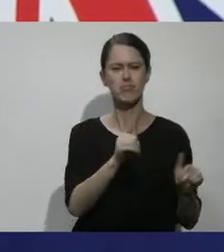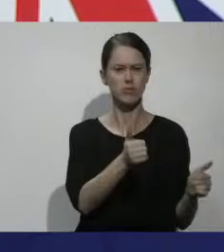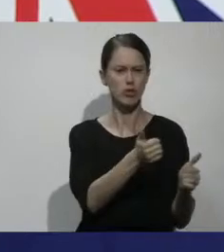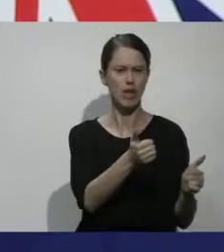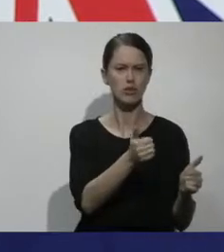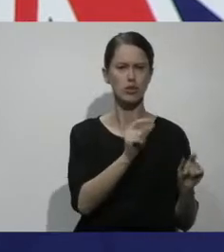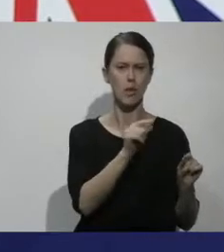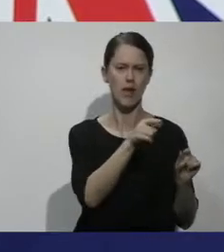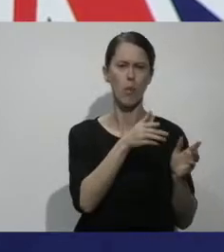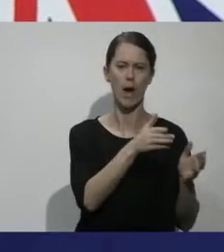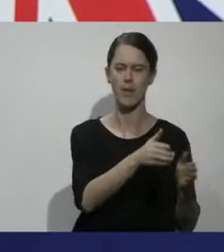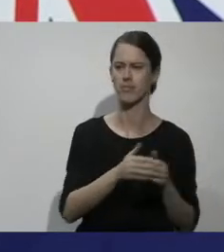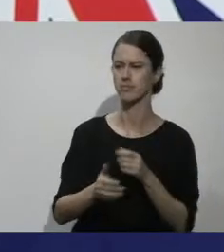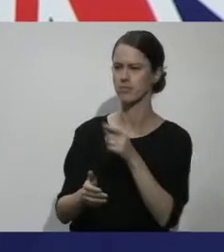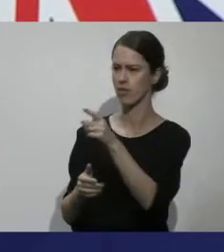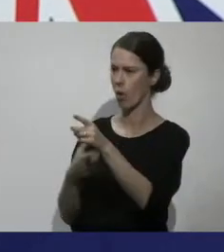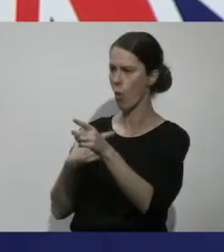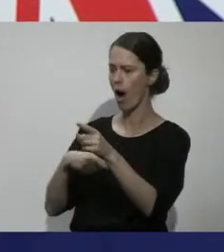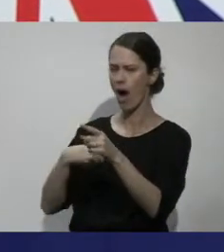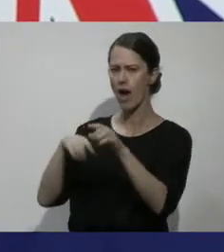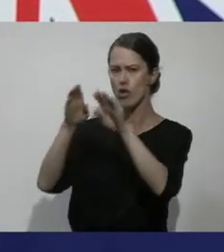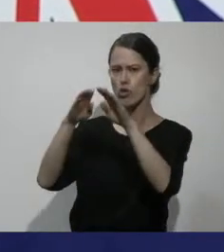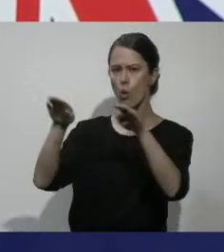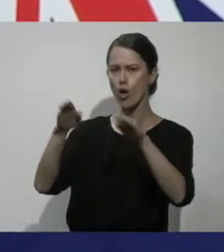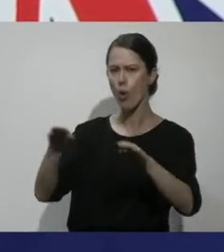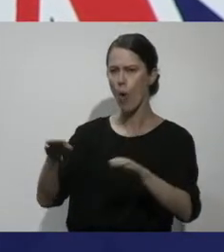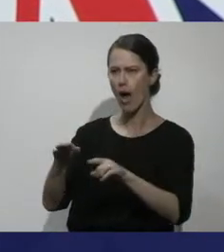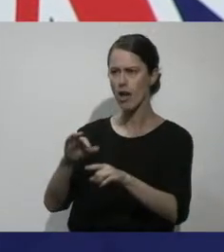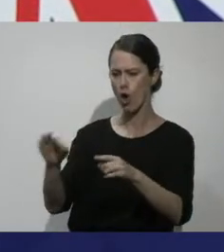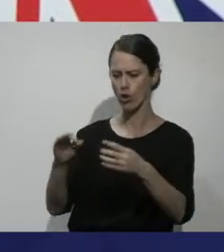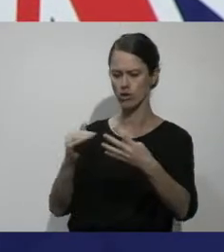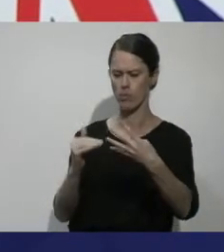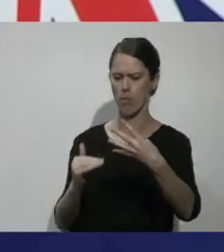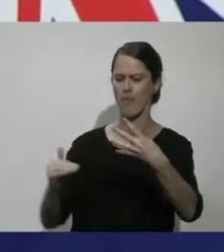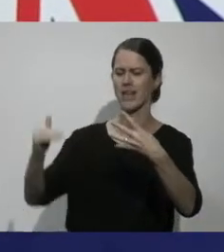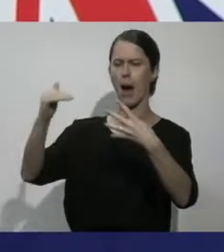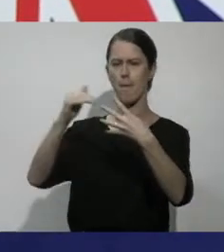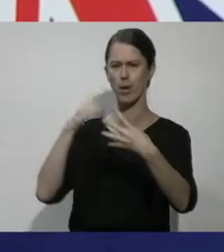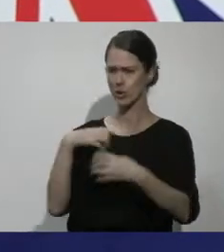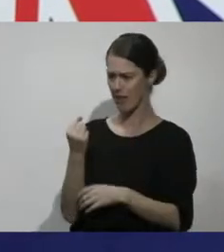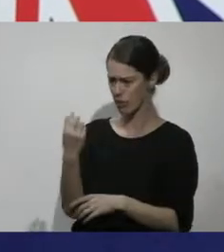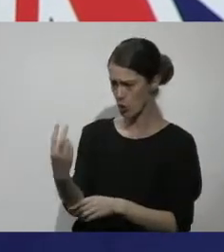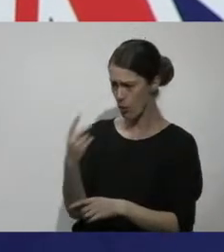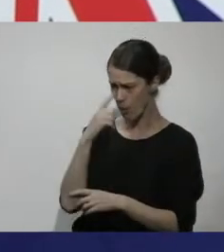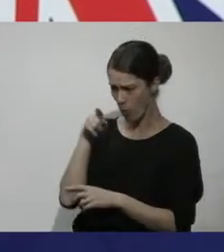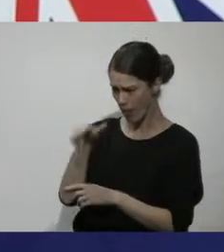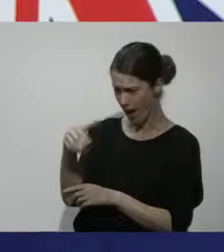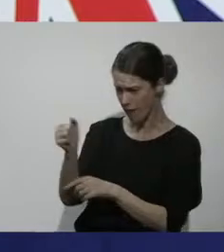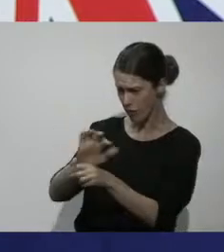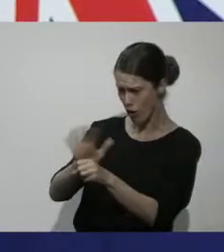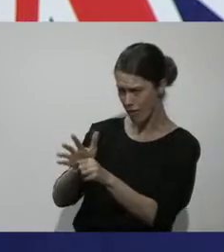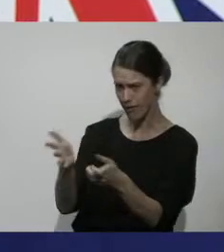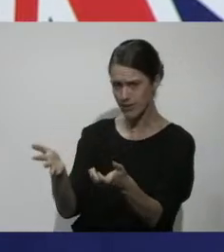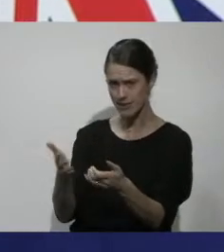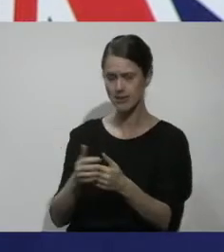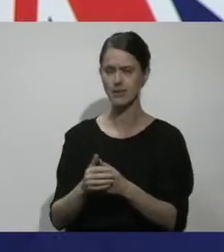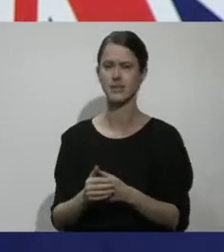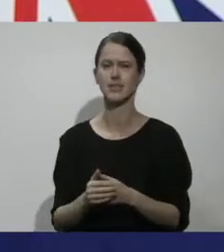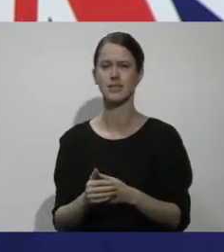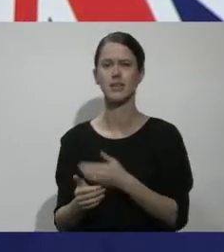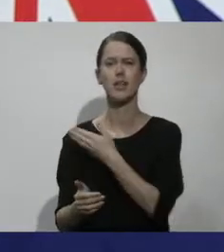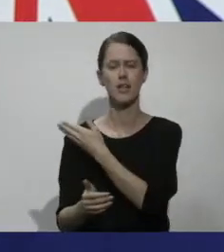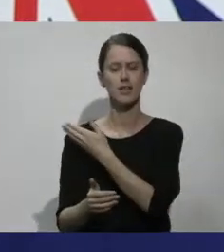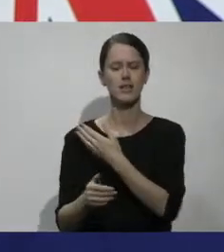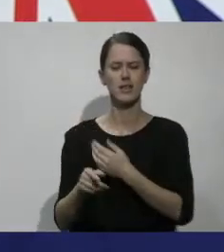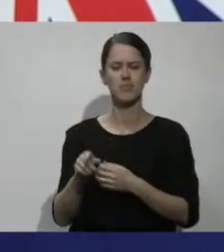not to move Tokoroa into a higher alert level, given the 2 cases there? Yeah, at this stage, of course, those cases are